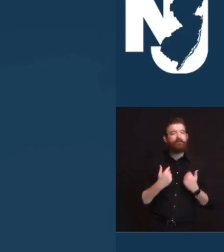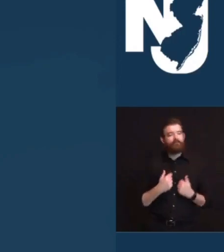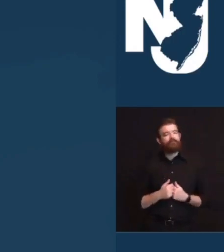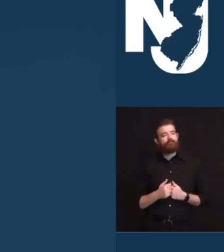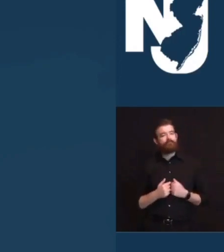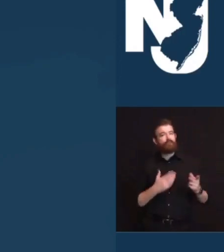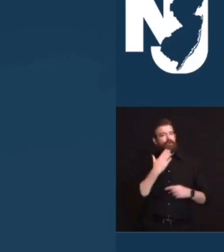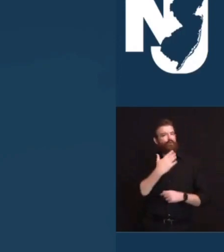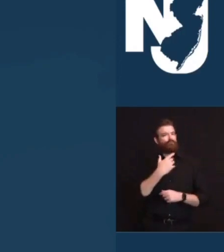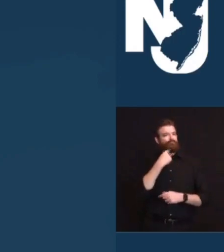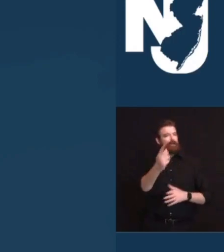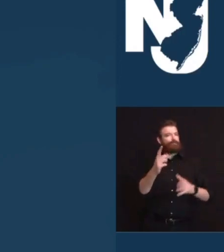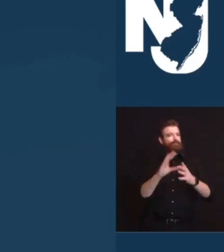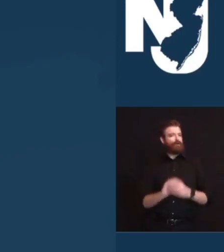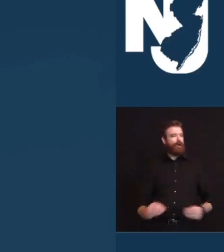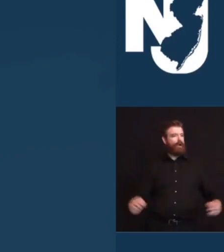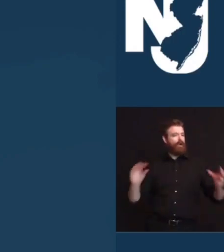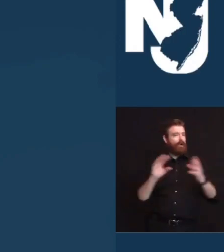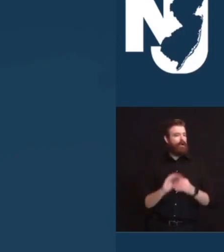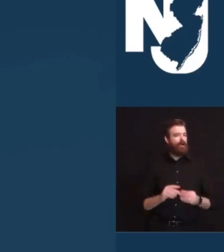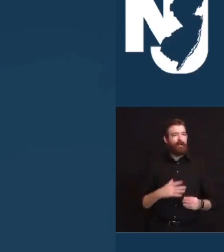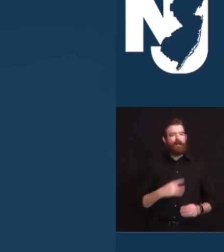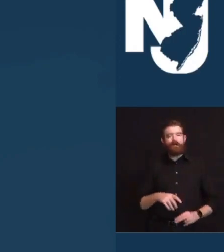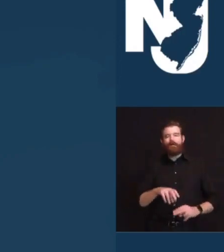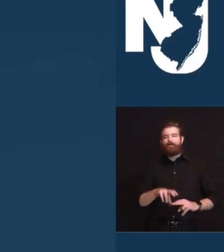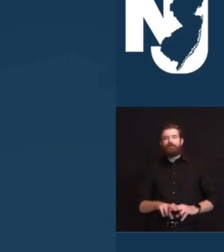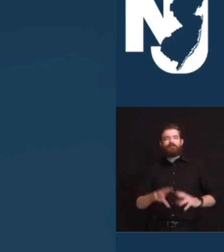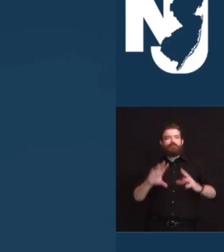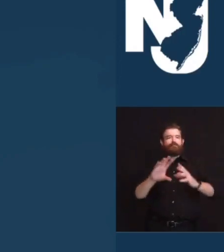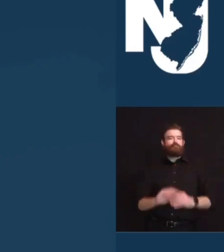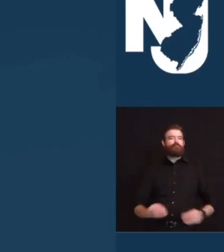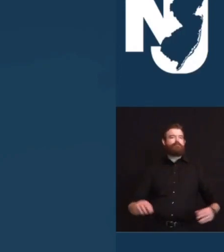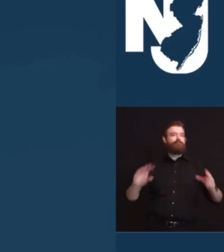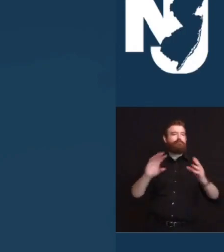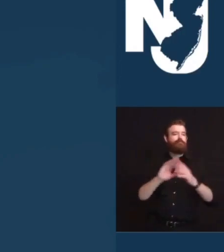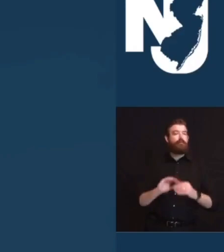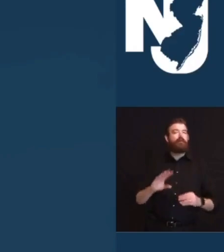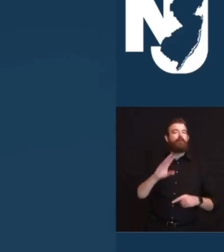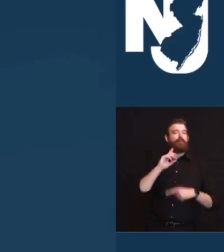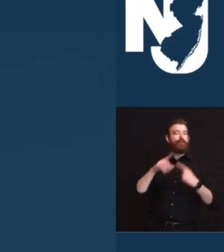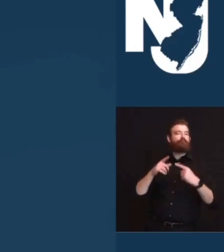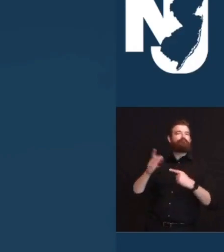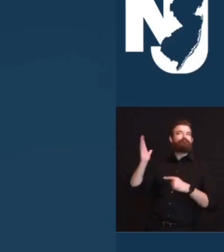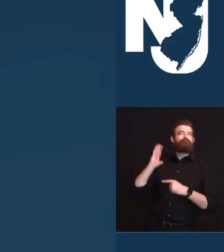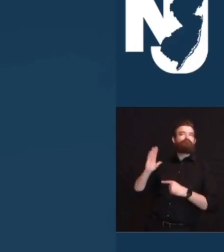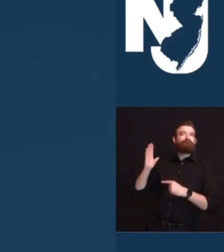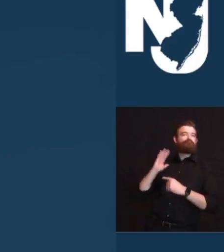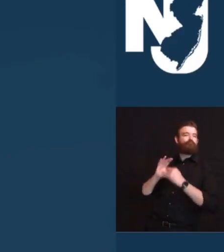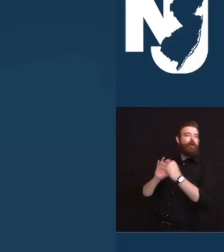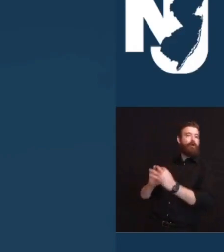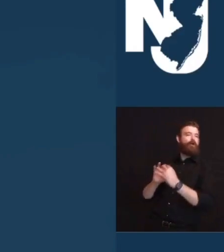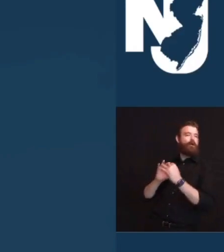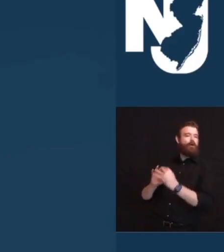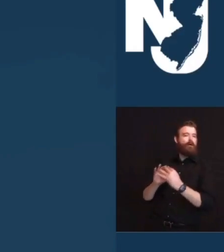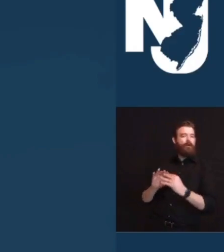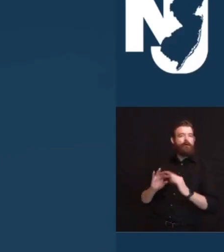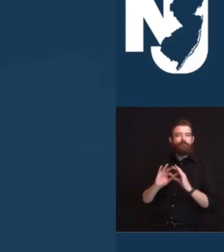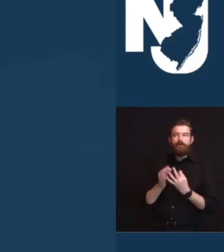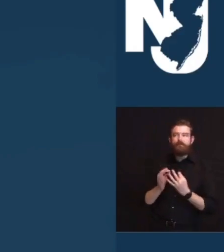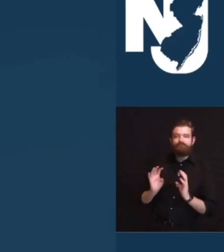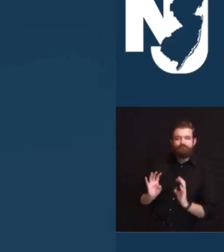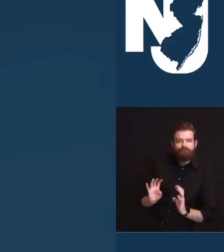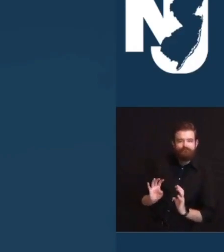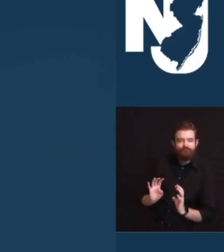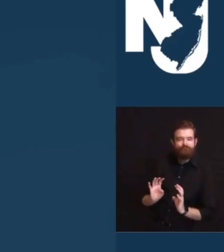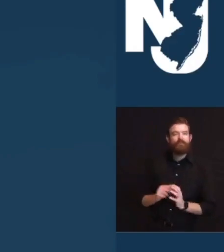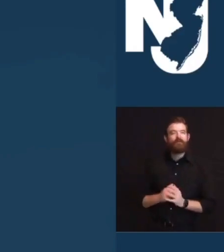relish the opportunity to tell stories from his war days or elsewhere from his life to his family and friends, although there could be some